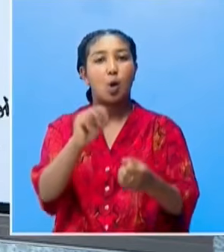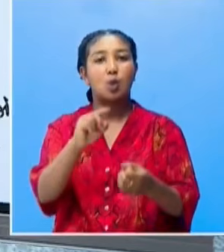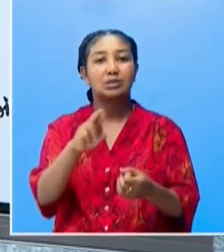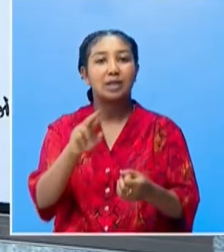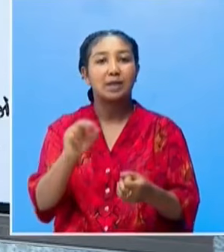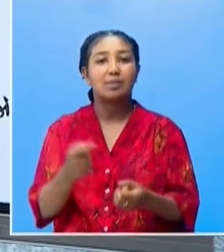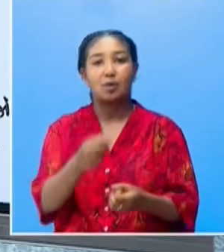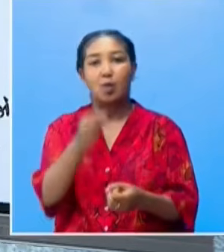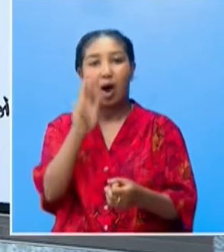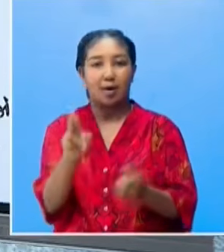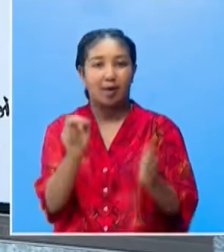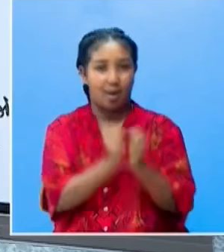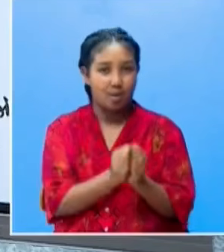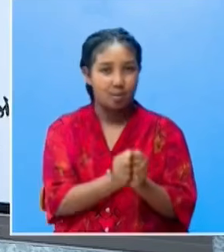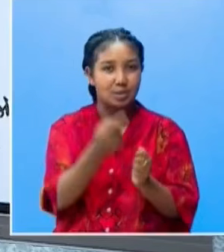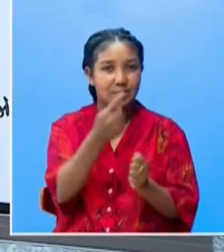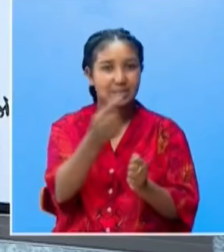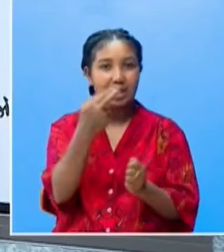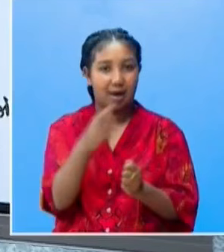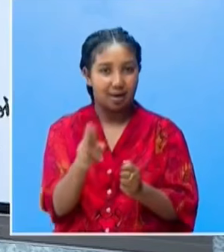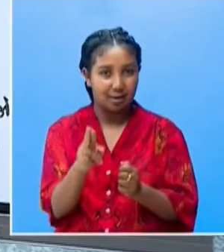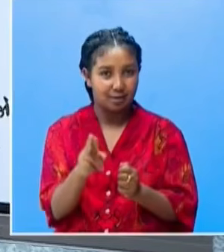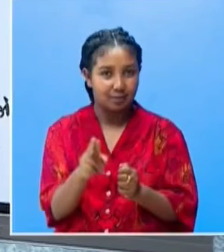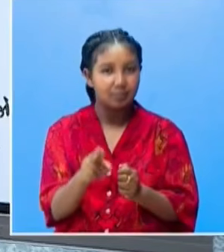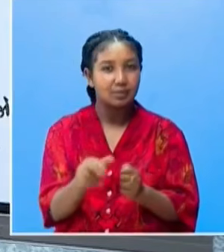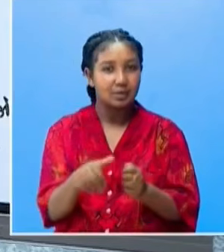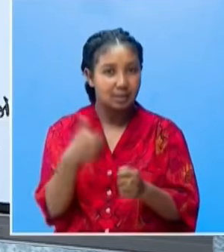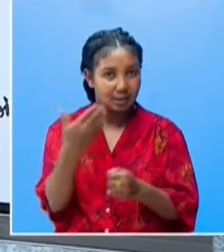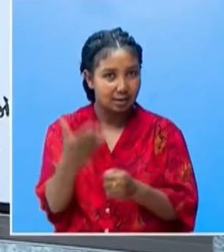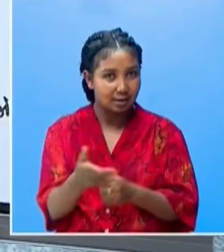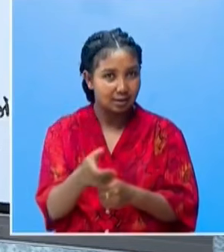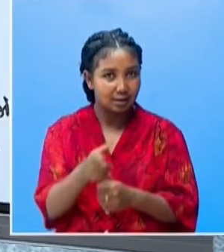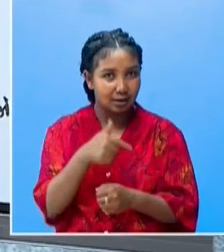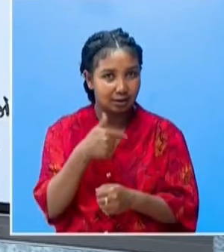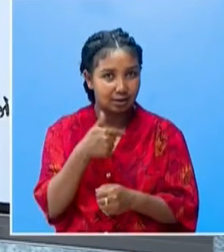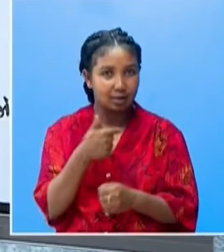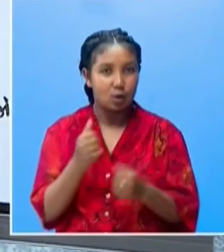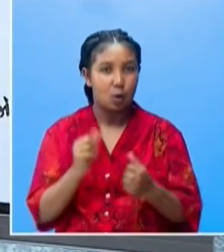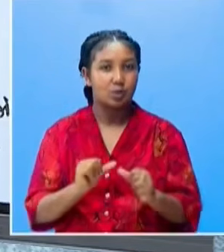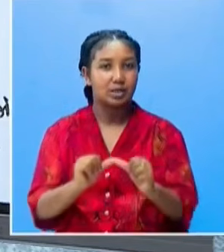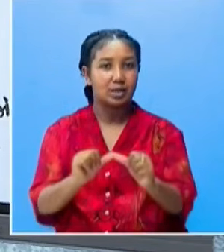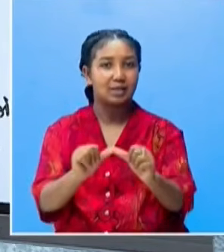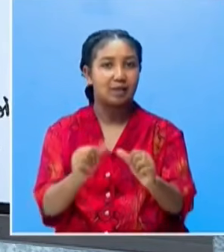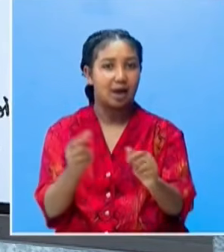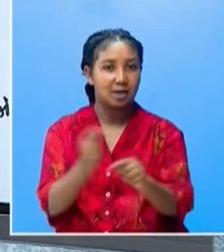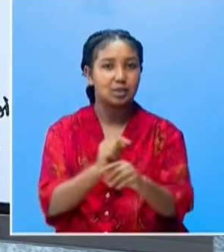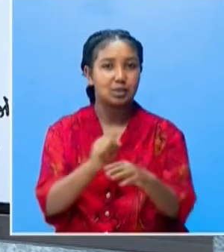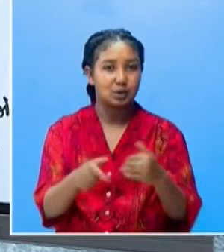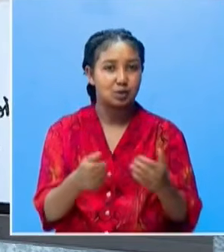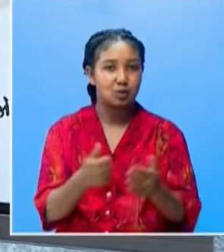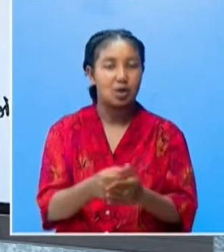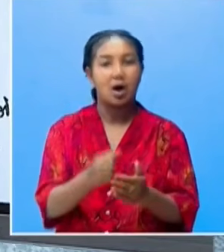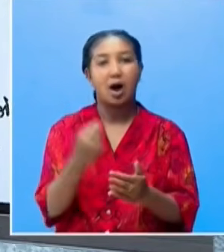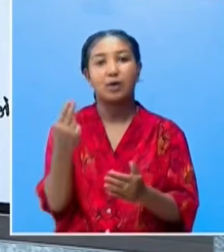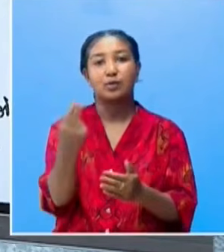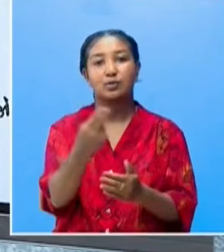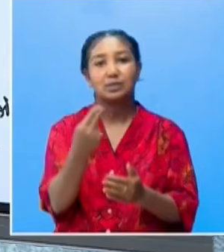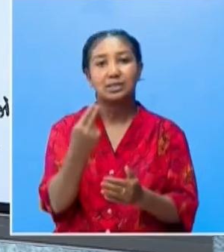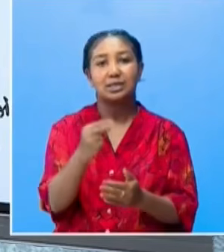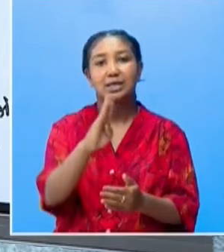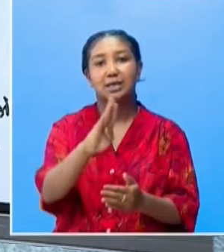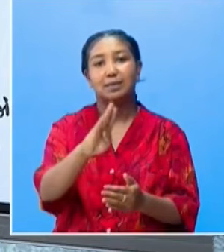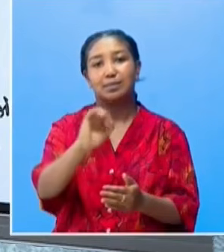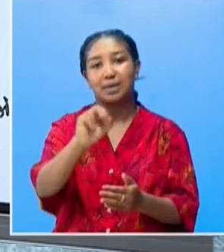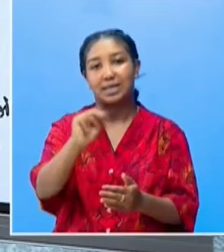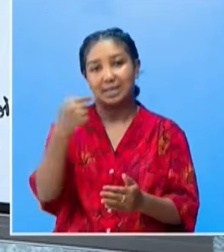is are. They are. Now what I'm going to tell is a continuous action, so I use what?